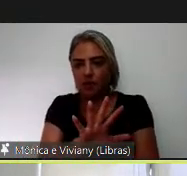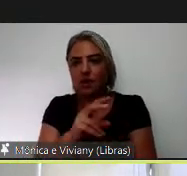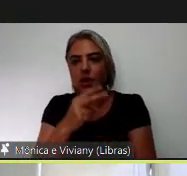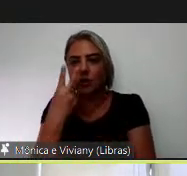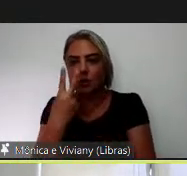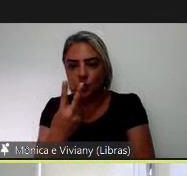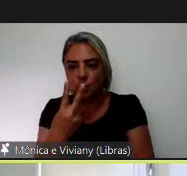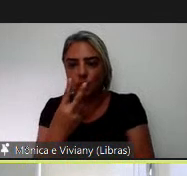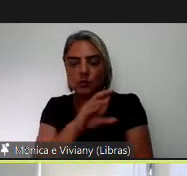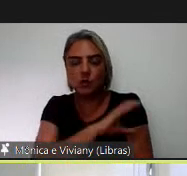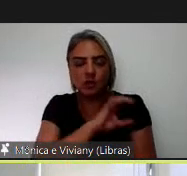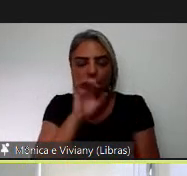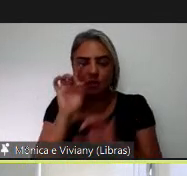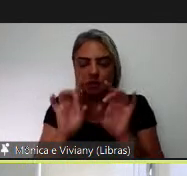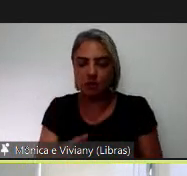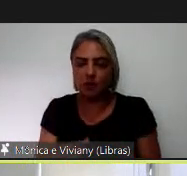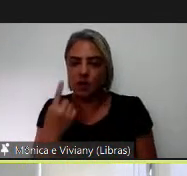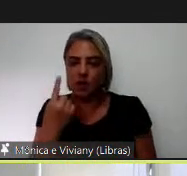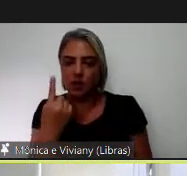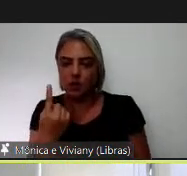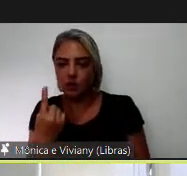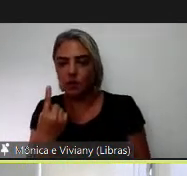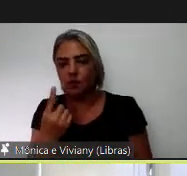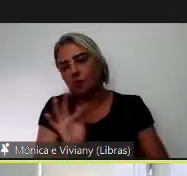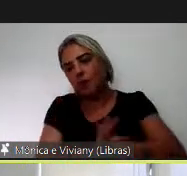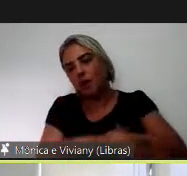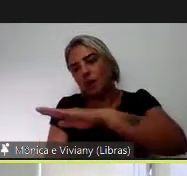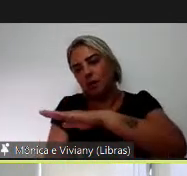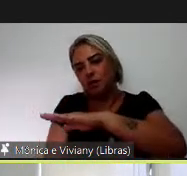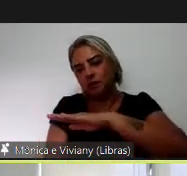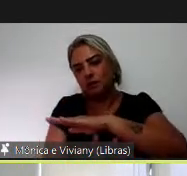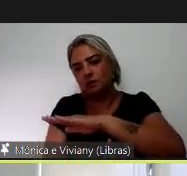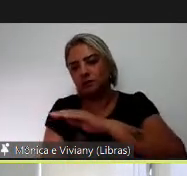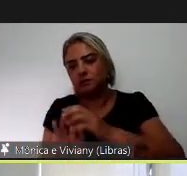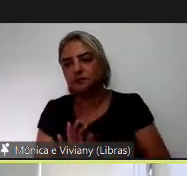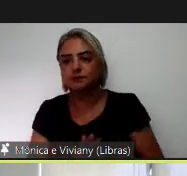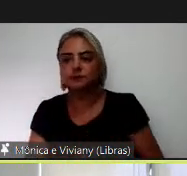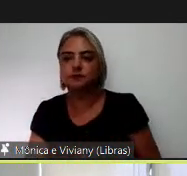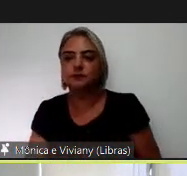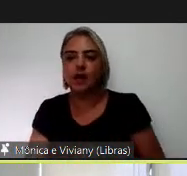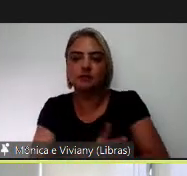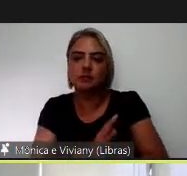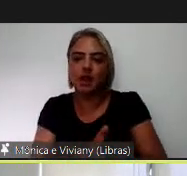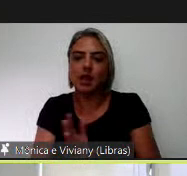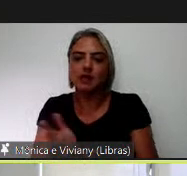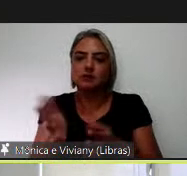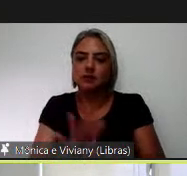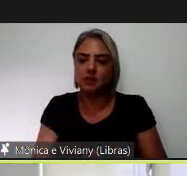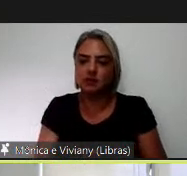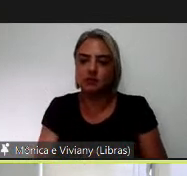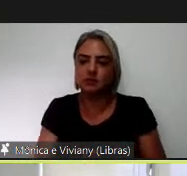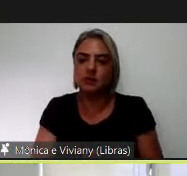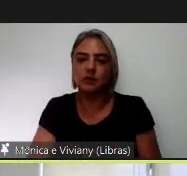general coordinations, 2 specific coordination, 1 very informal.